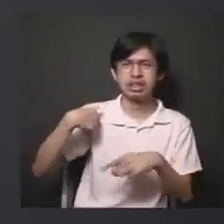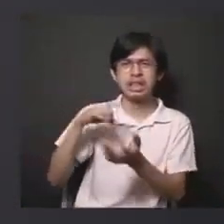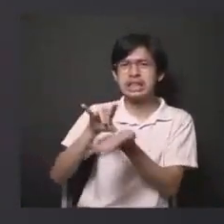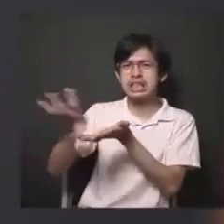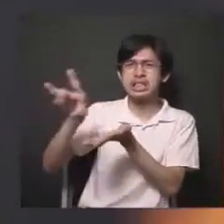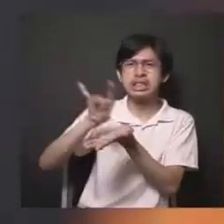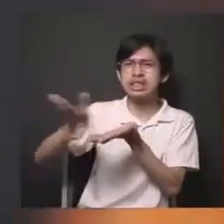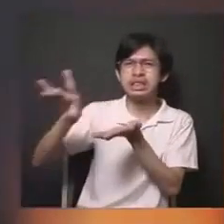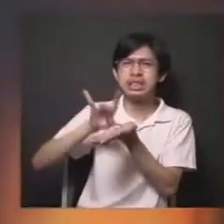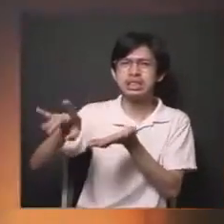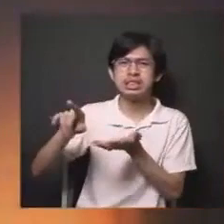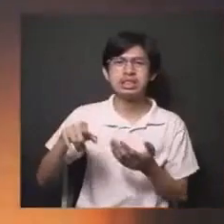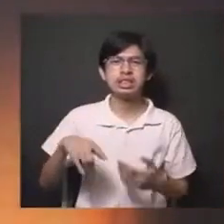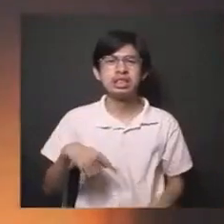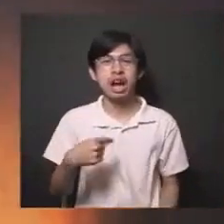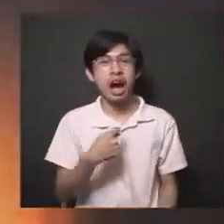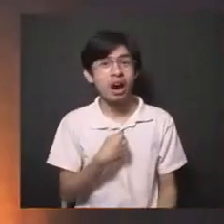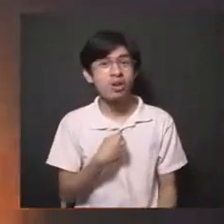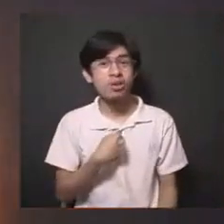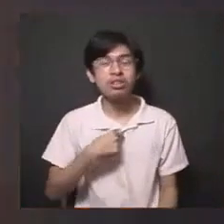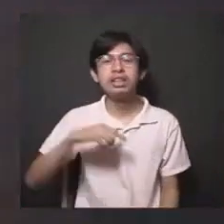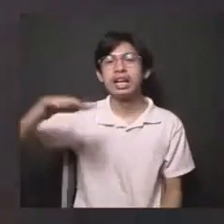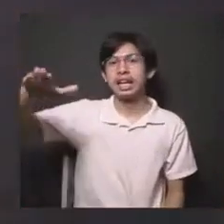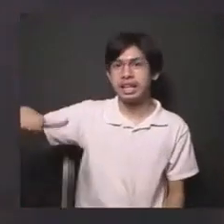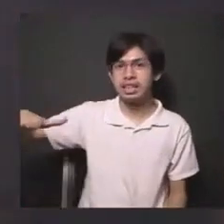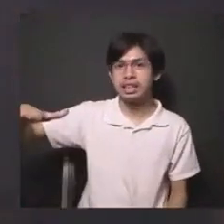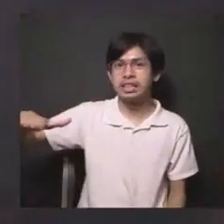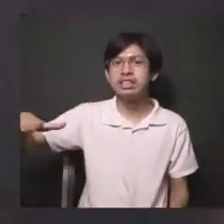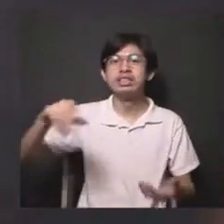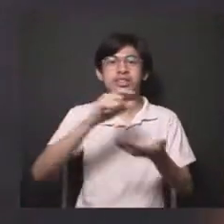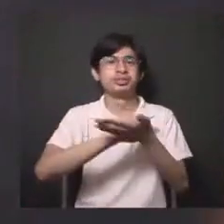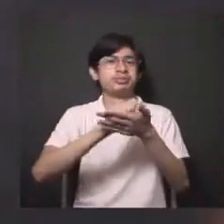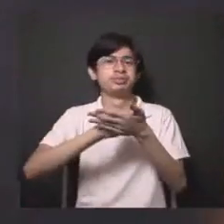has written 60 plus best-selling books?